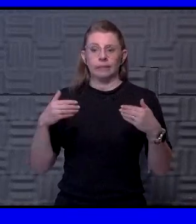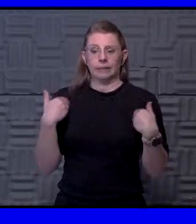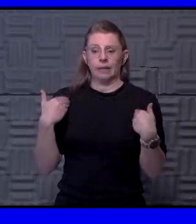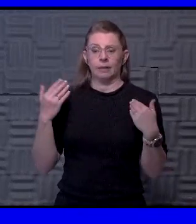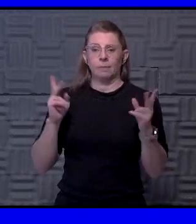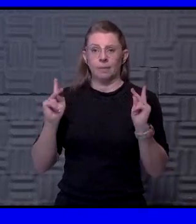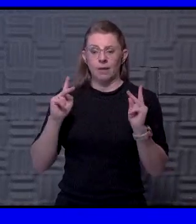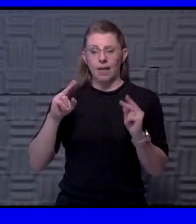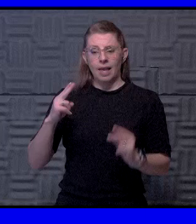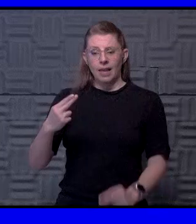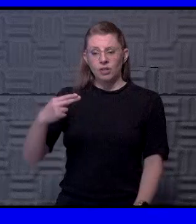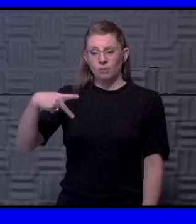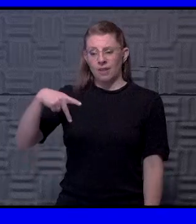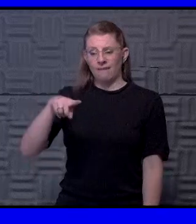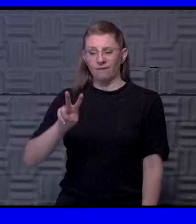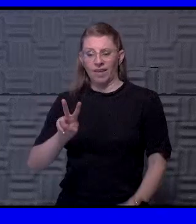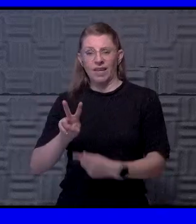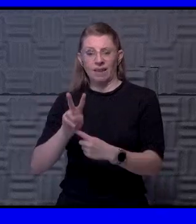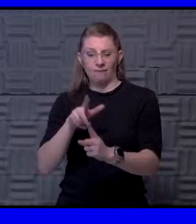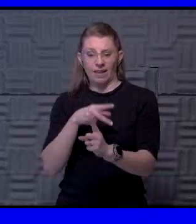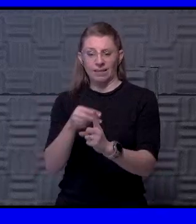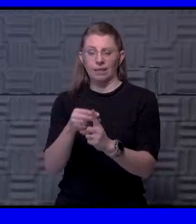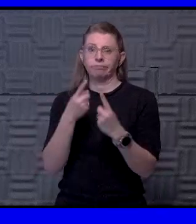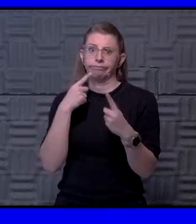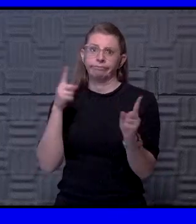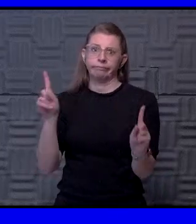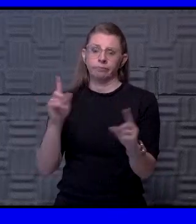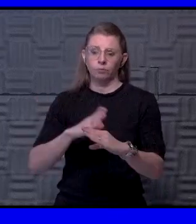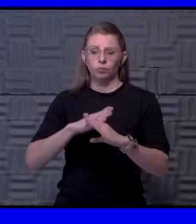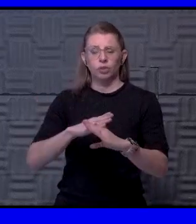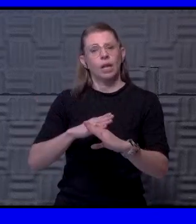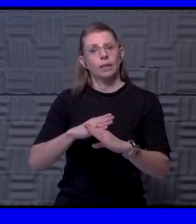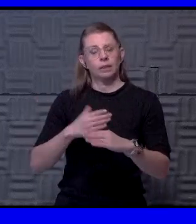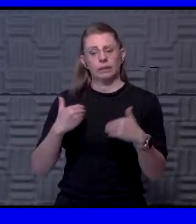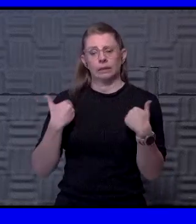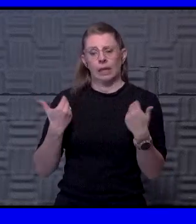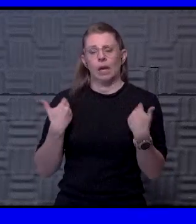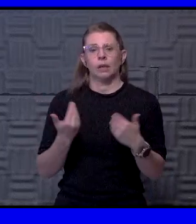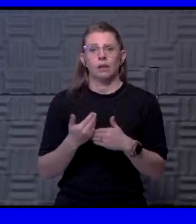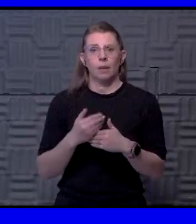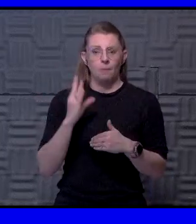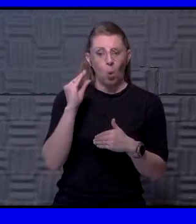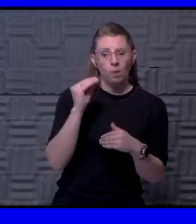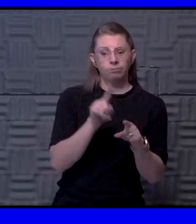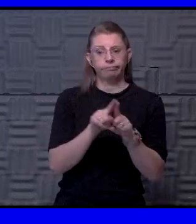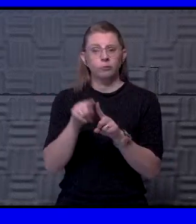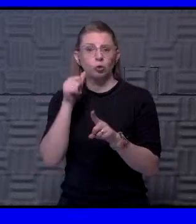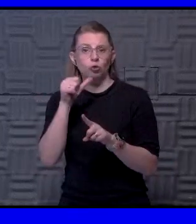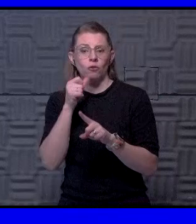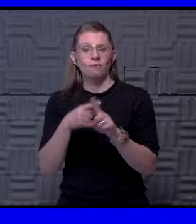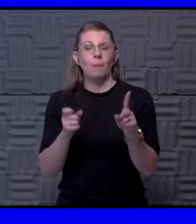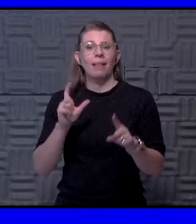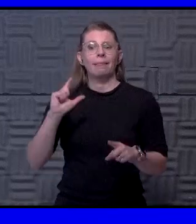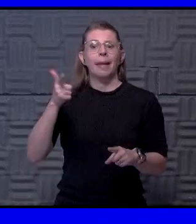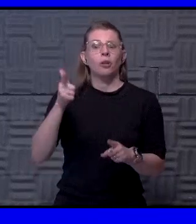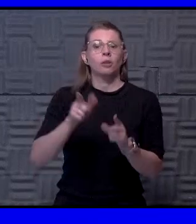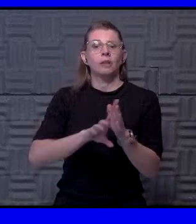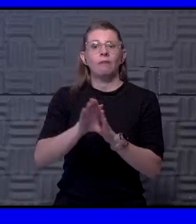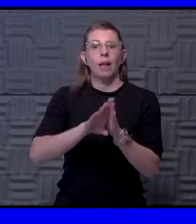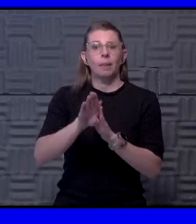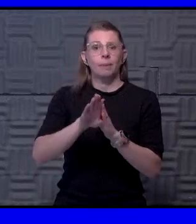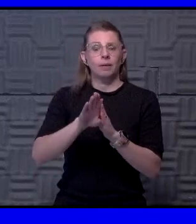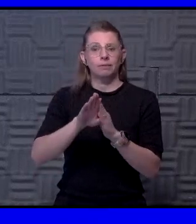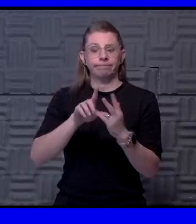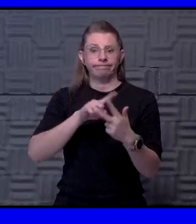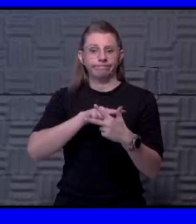of the HPV vaccine and what it does to protect young boys and girls from later on developing those